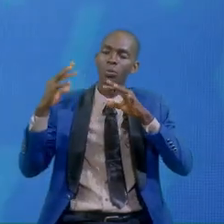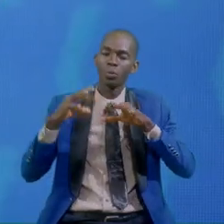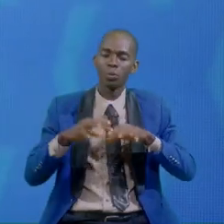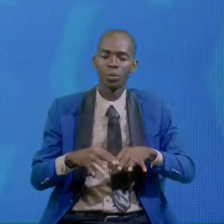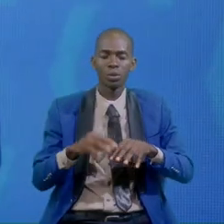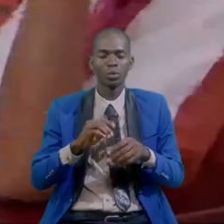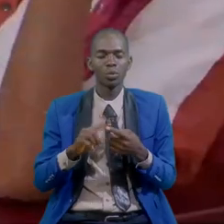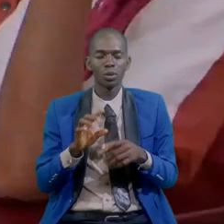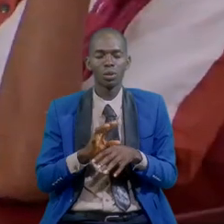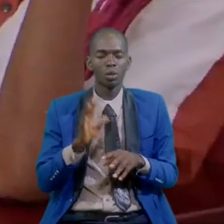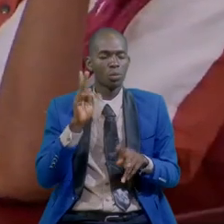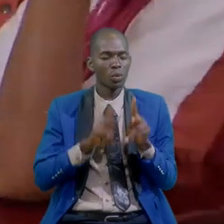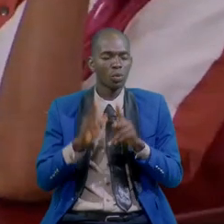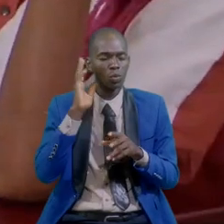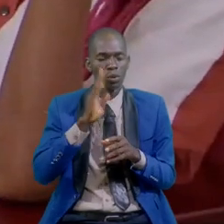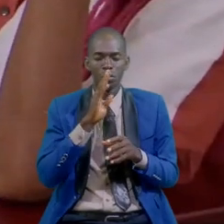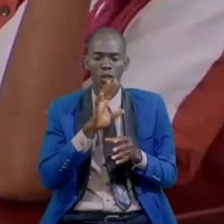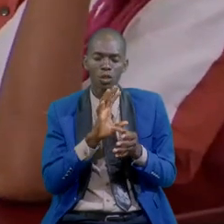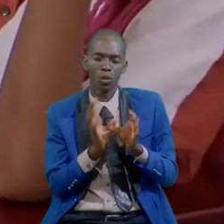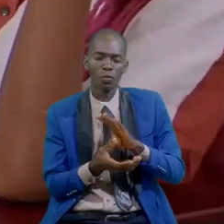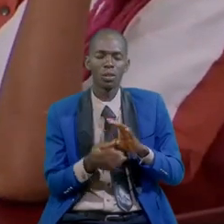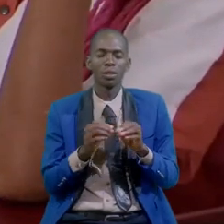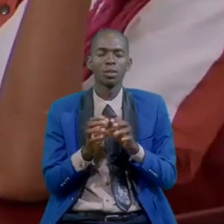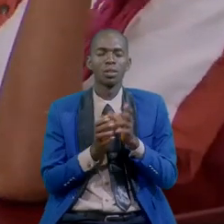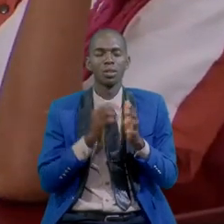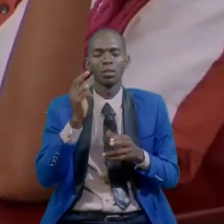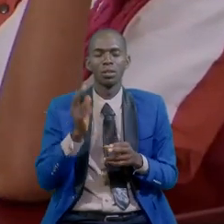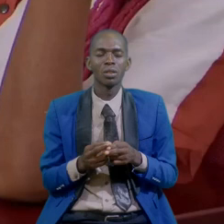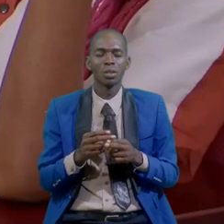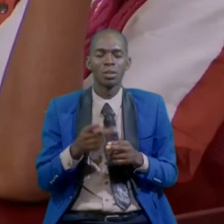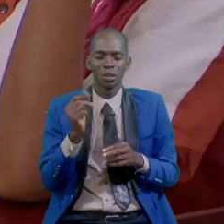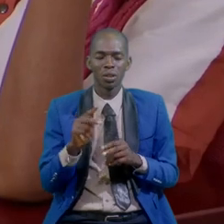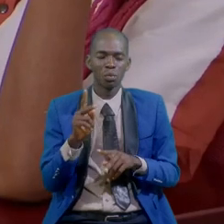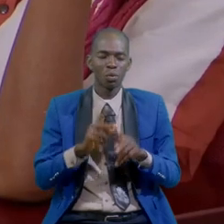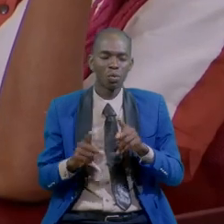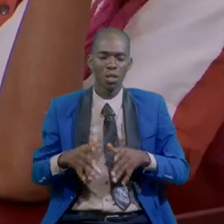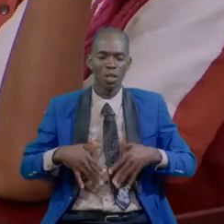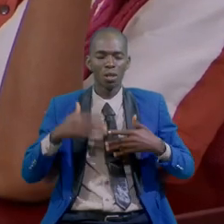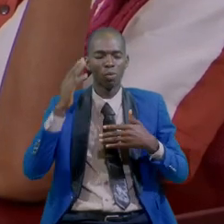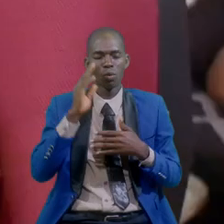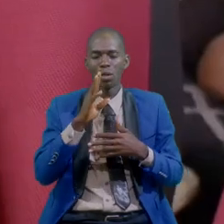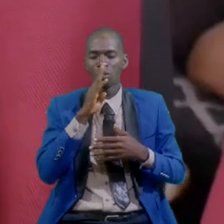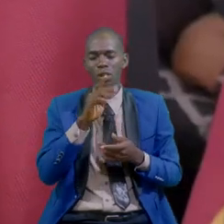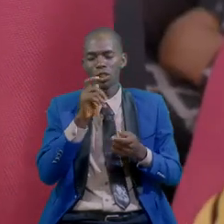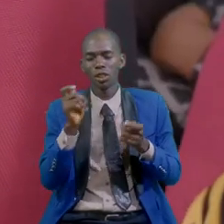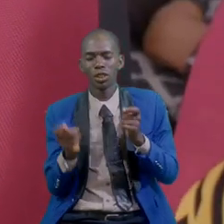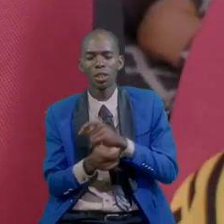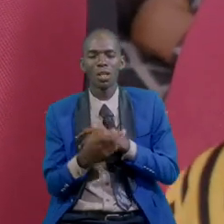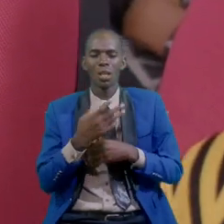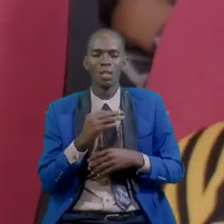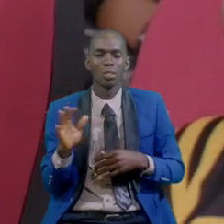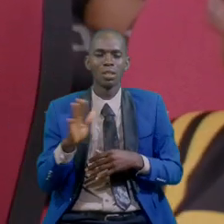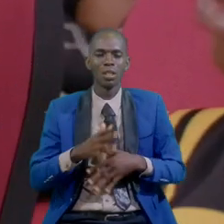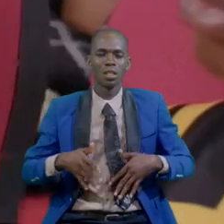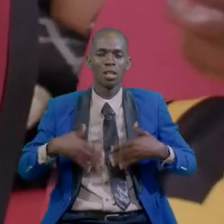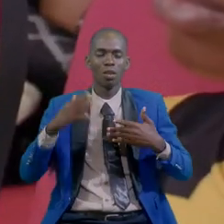will be converted. People's lives will be changed. And their lives will turn from